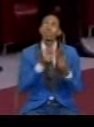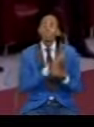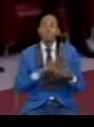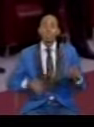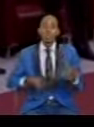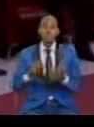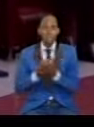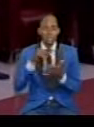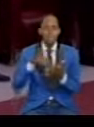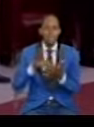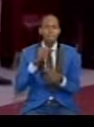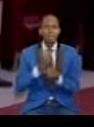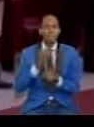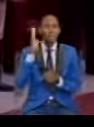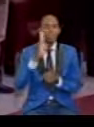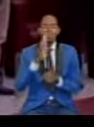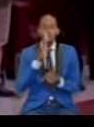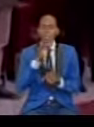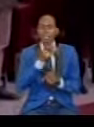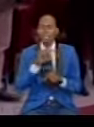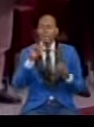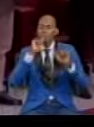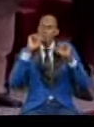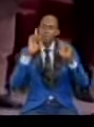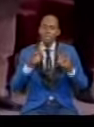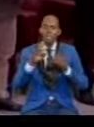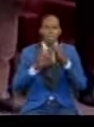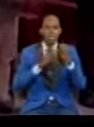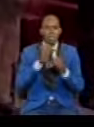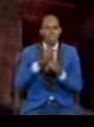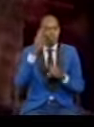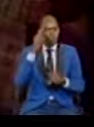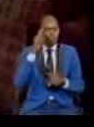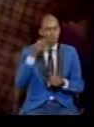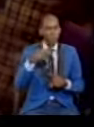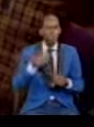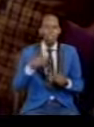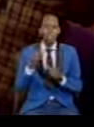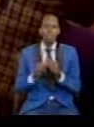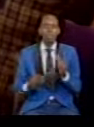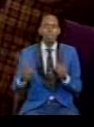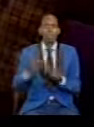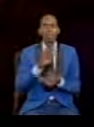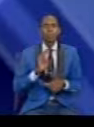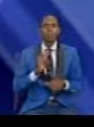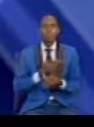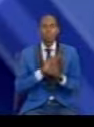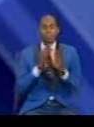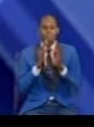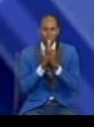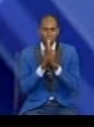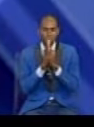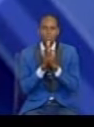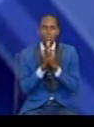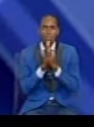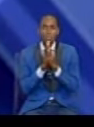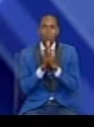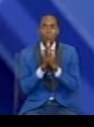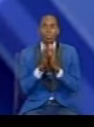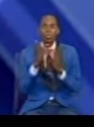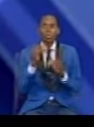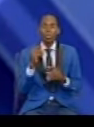year will be a blessed year for you, for me, for every one of us. The world around